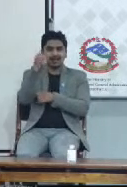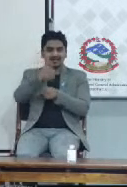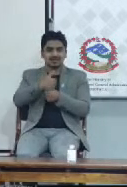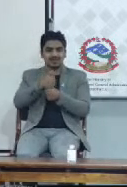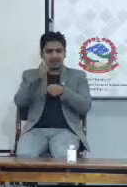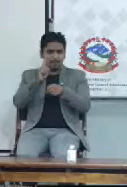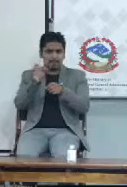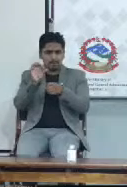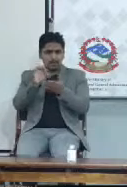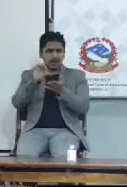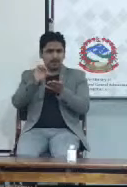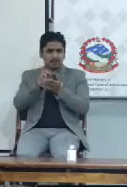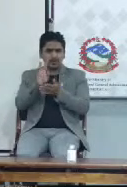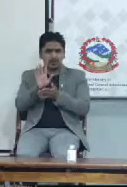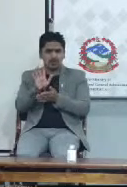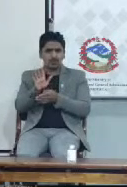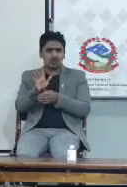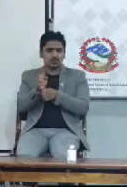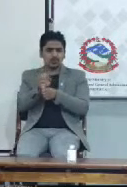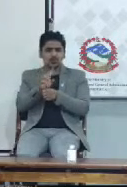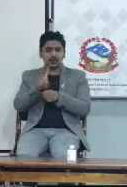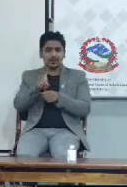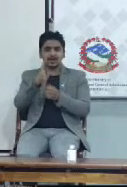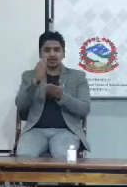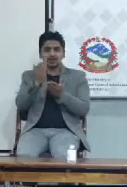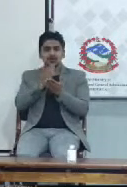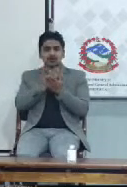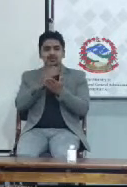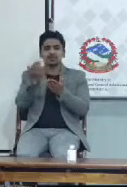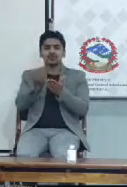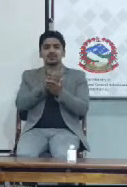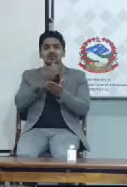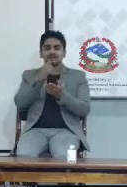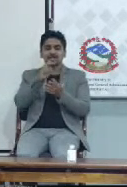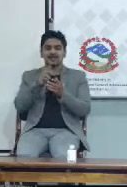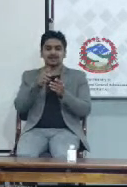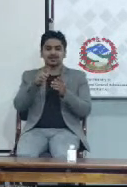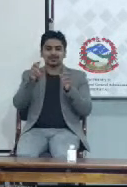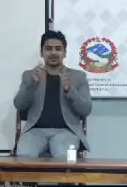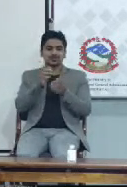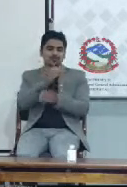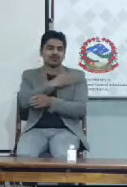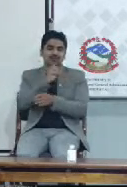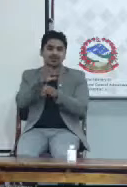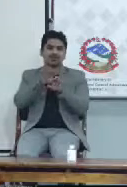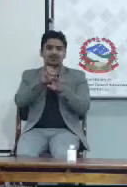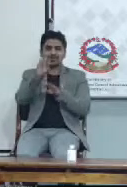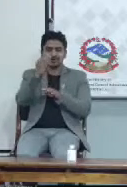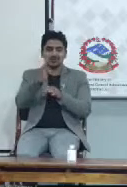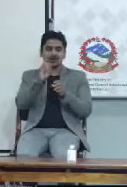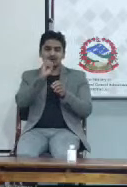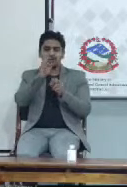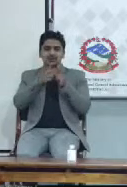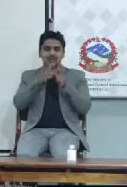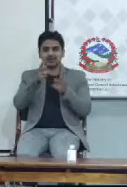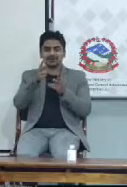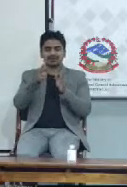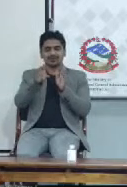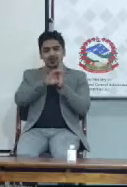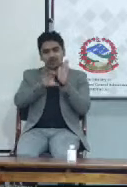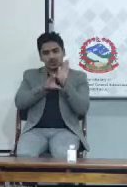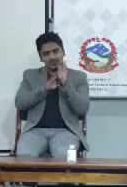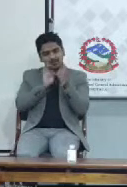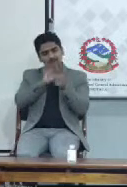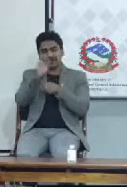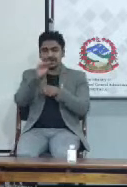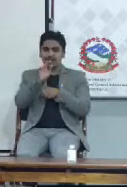but his expressions are very contradictory. So now the communication has very important